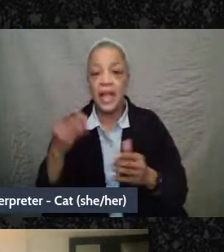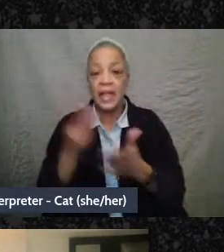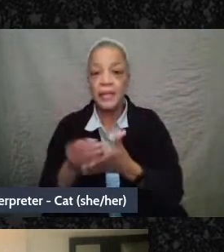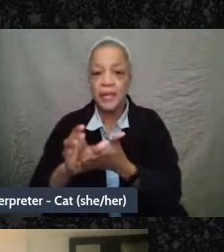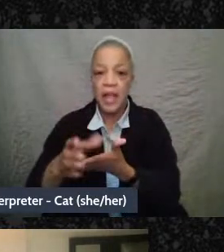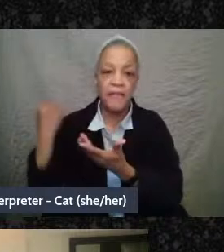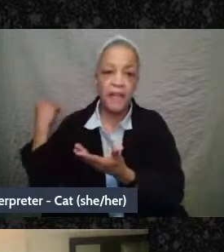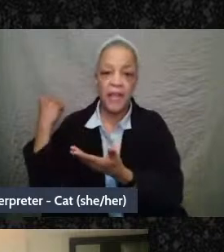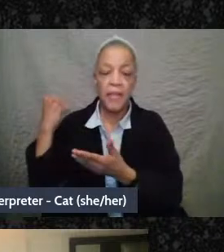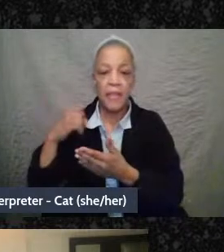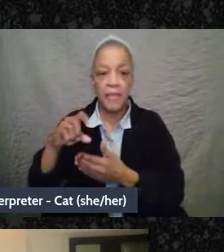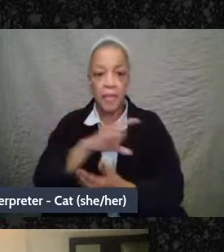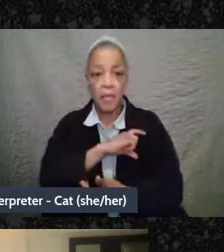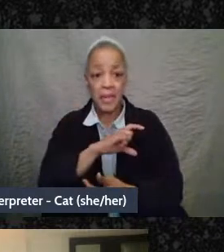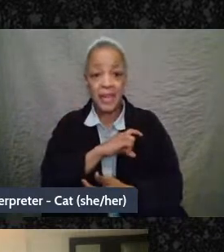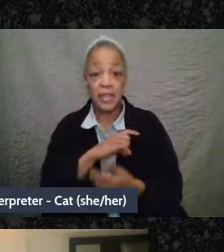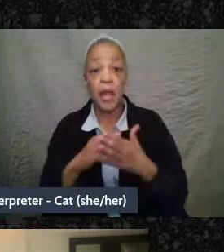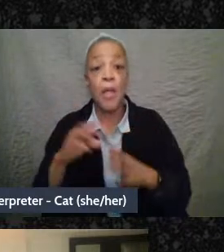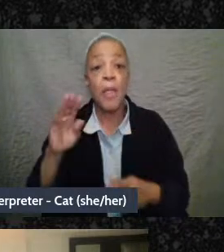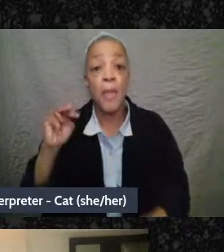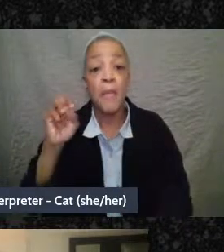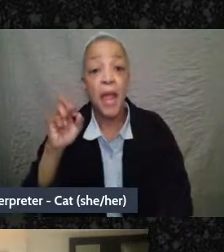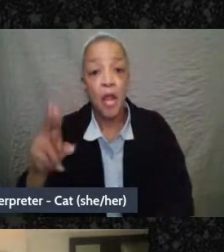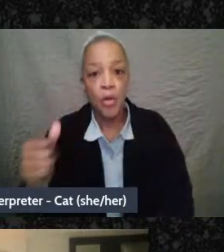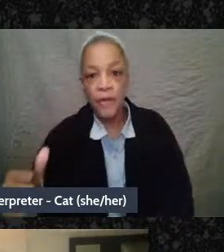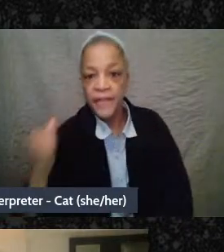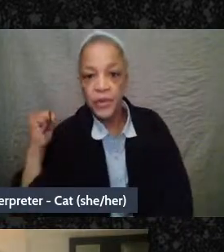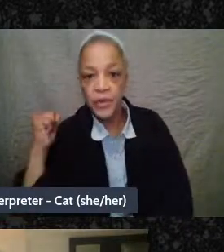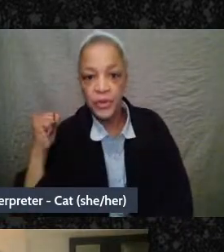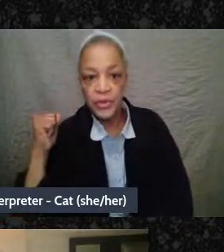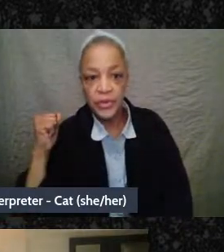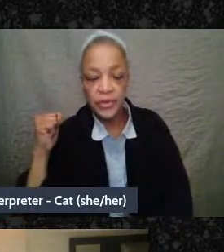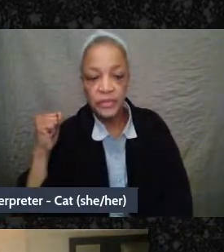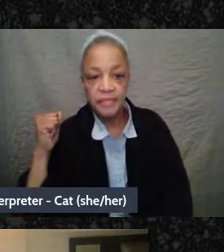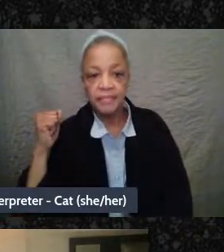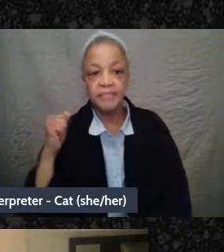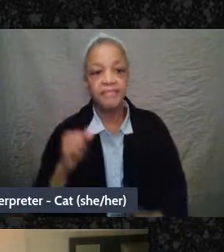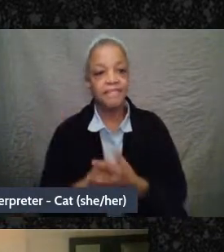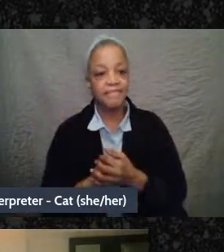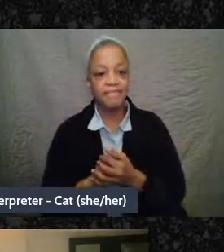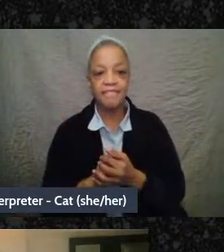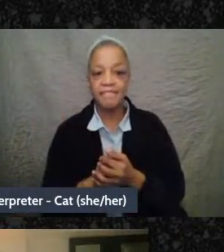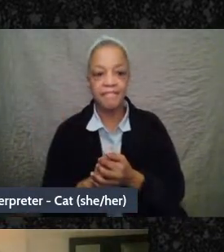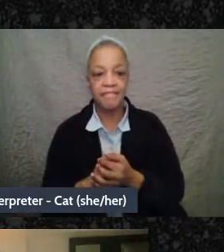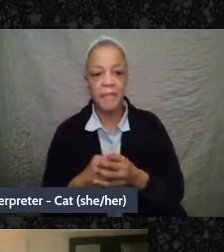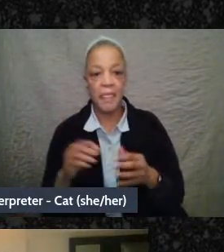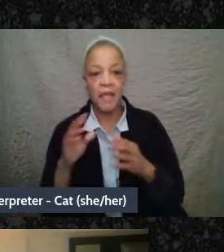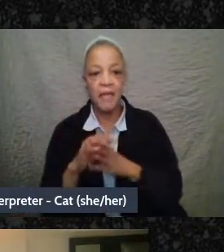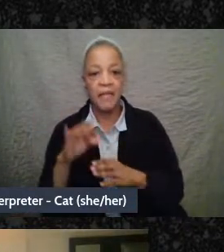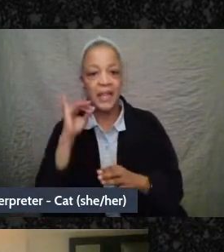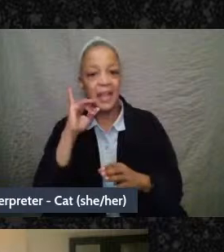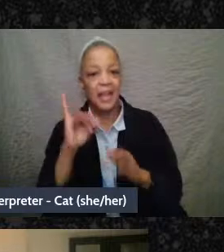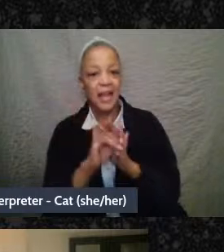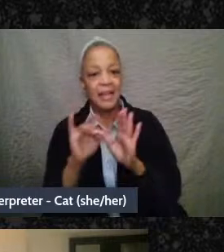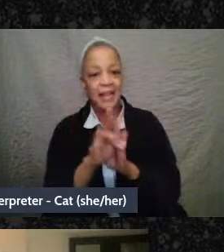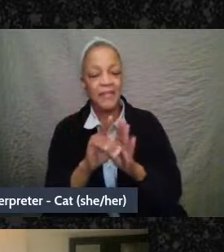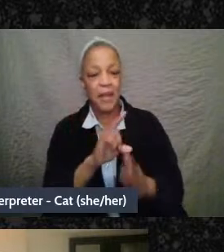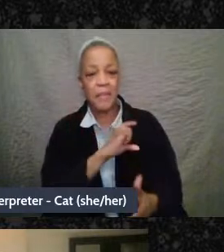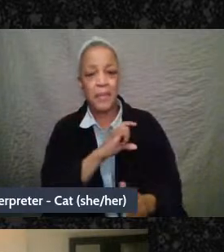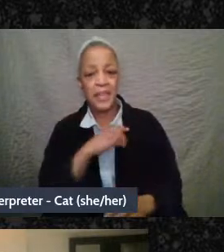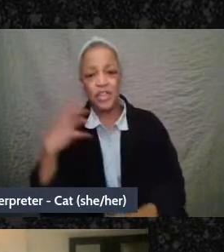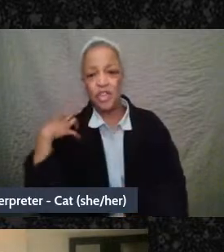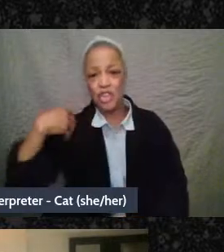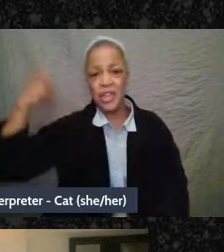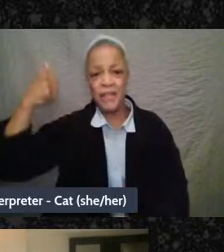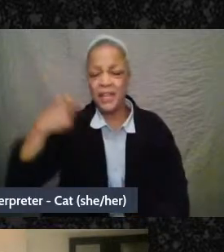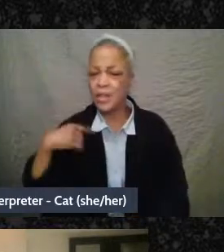city council and the mayor just refused to do it. They created a task force. They did fire the police chief, but we were like,